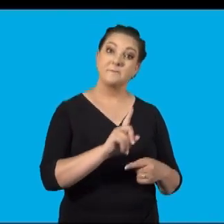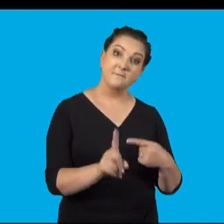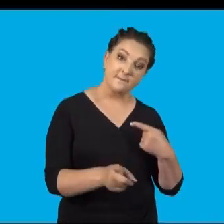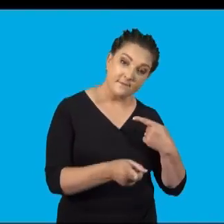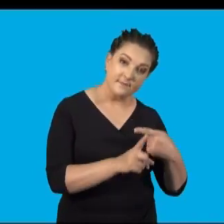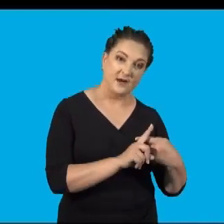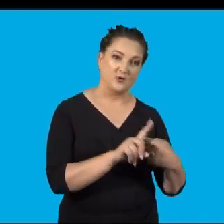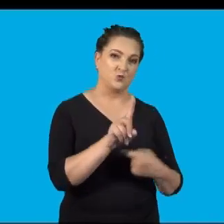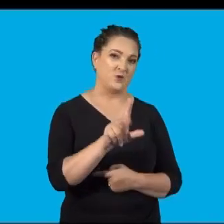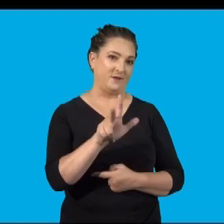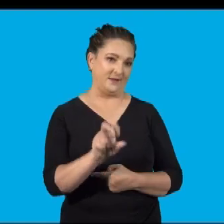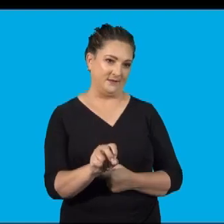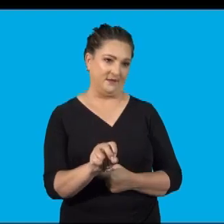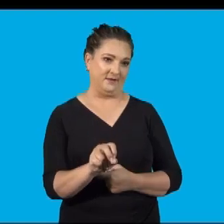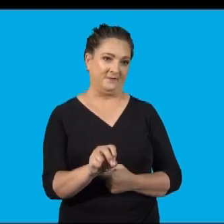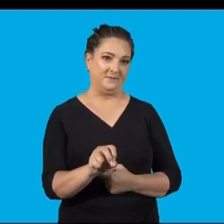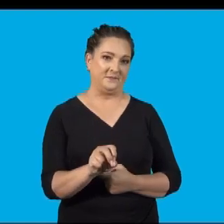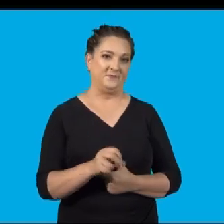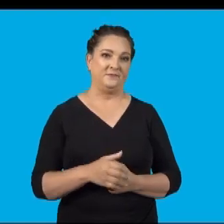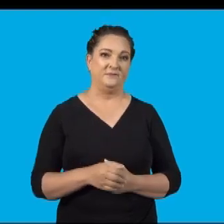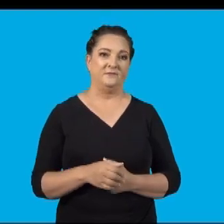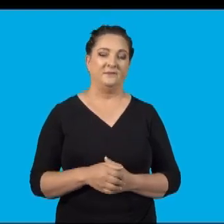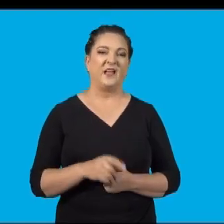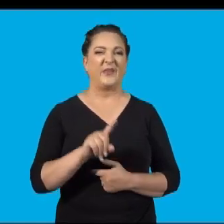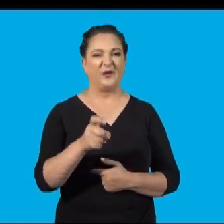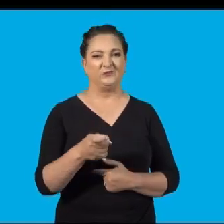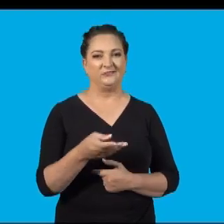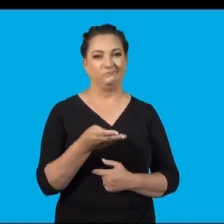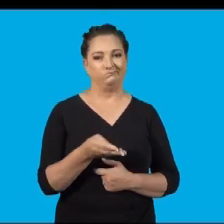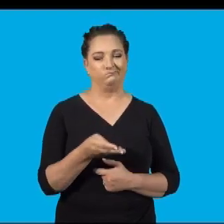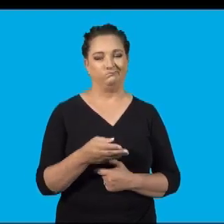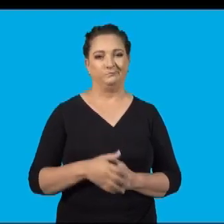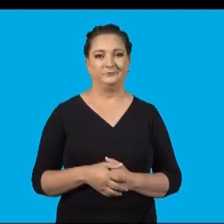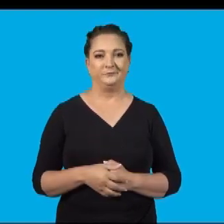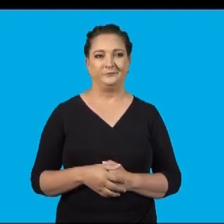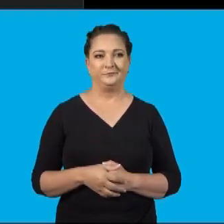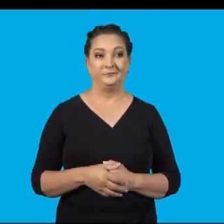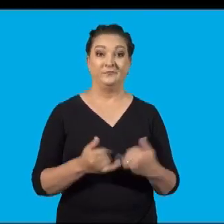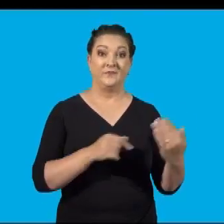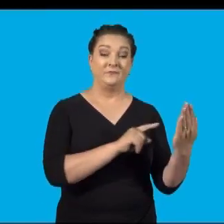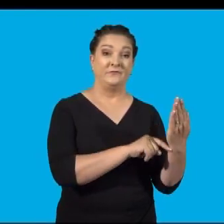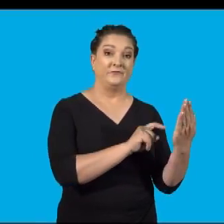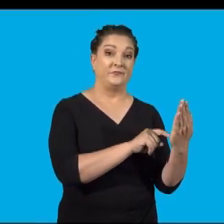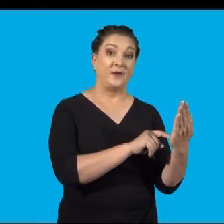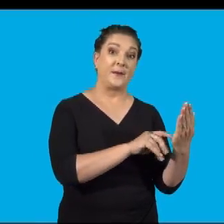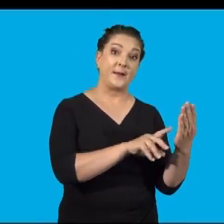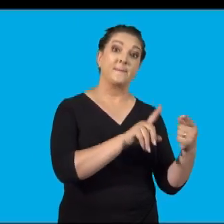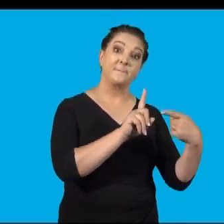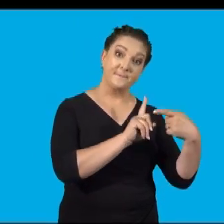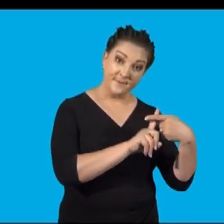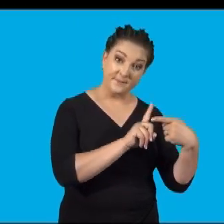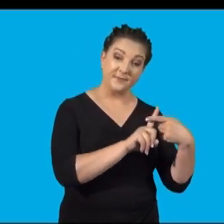plus the 180. Plus the 180. So we come here, then we say